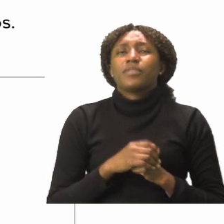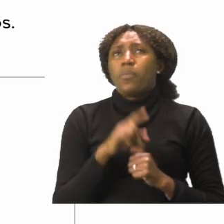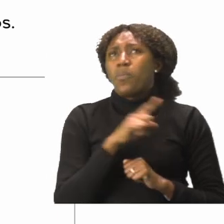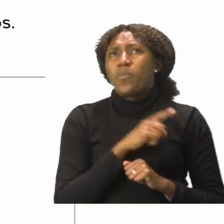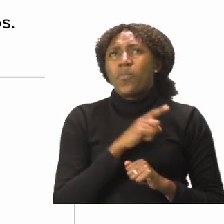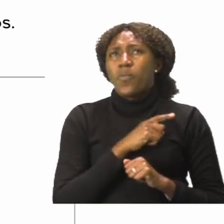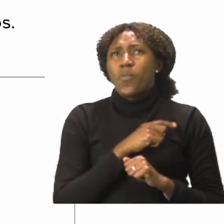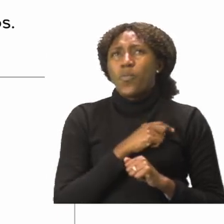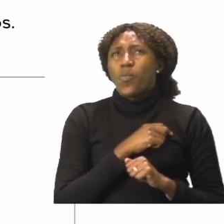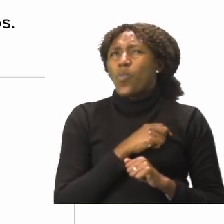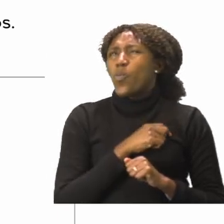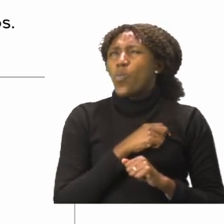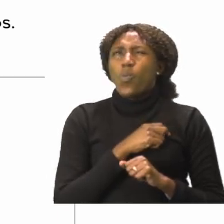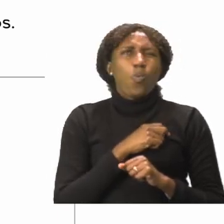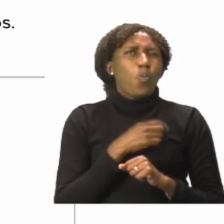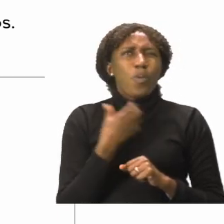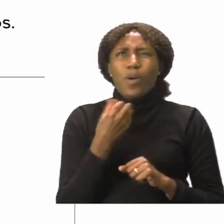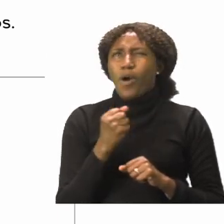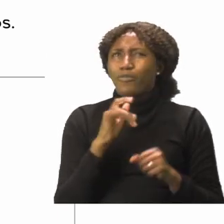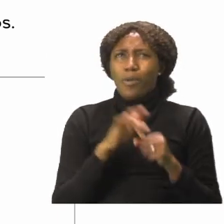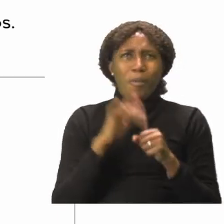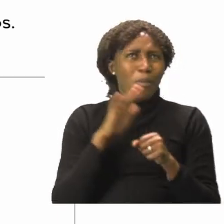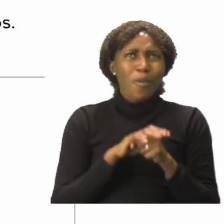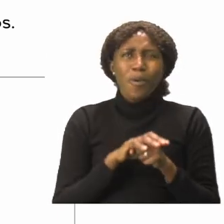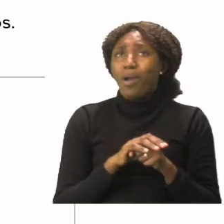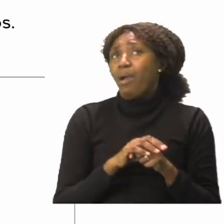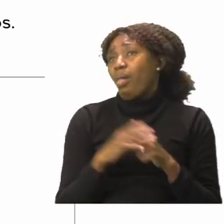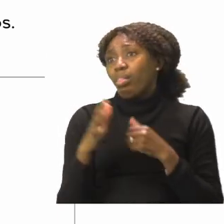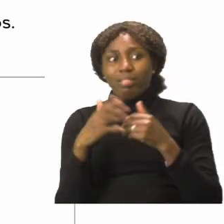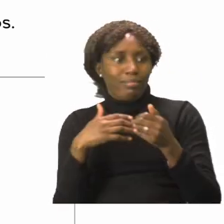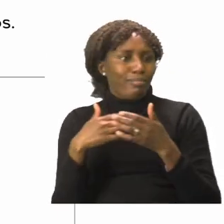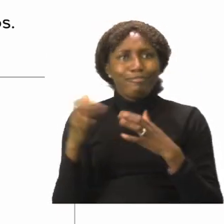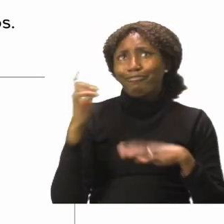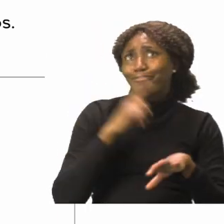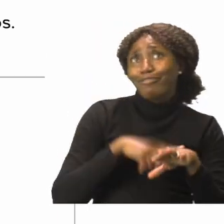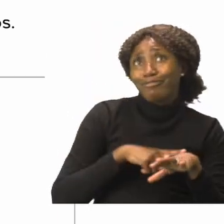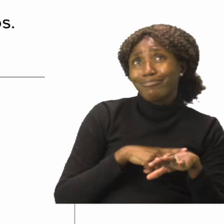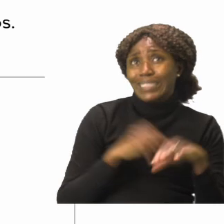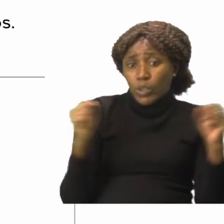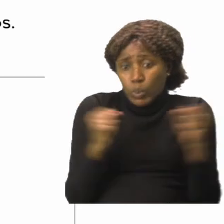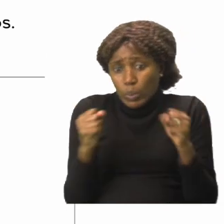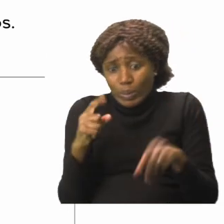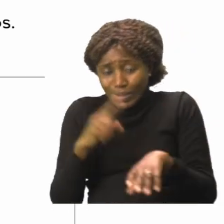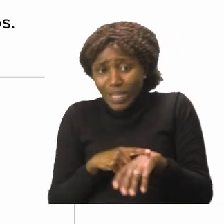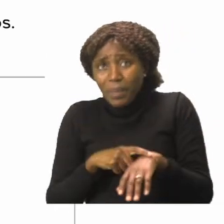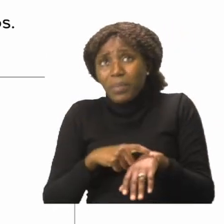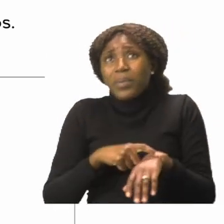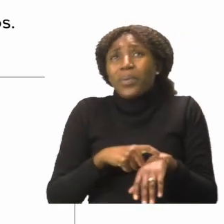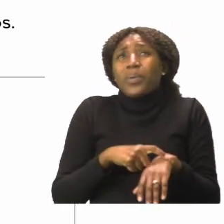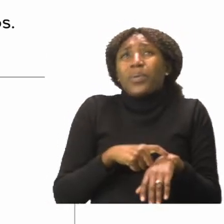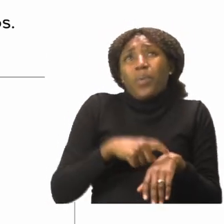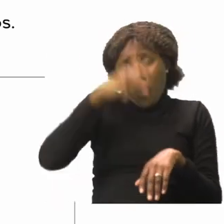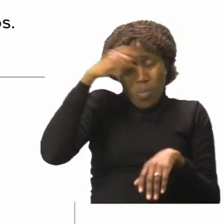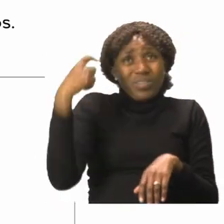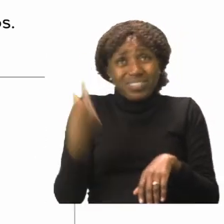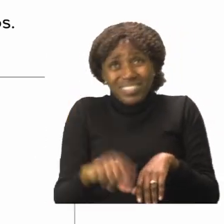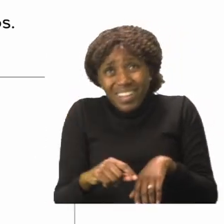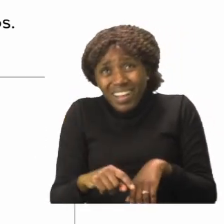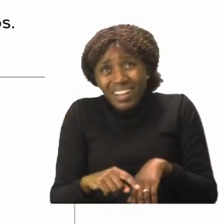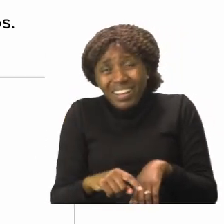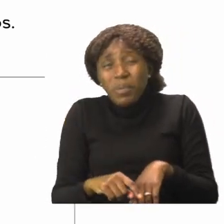it's juicy and you can have it anytime, in summer, in winter, at night, or in